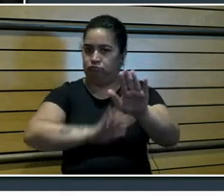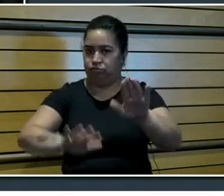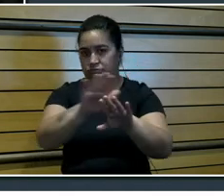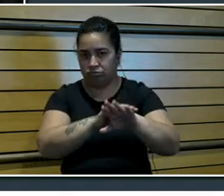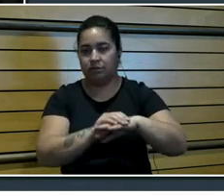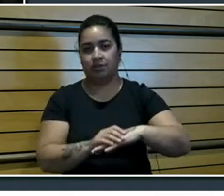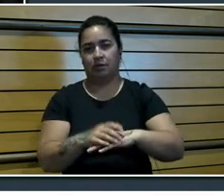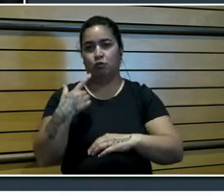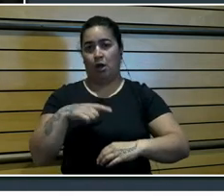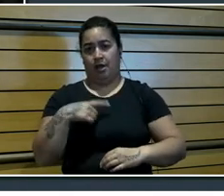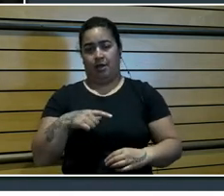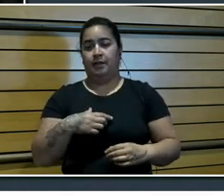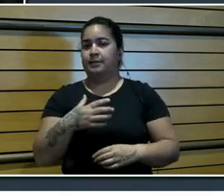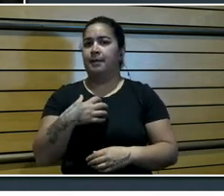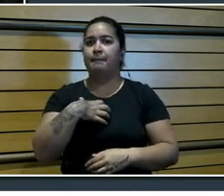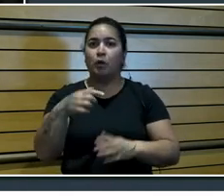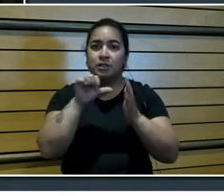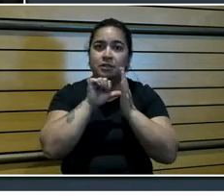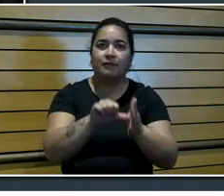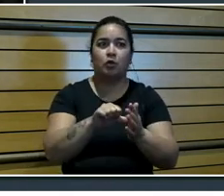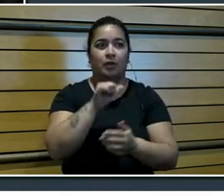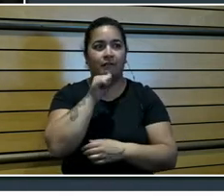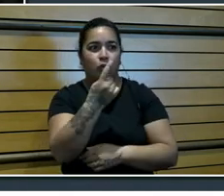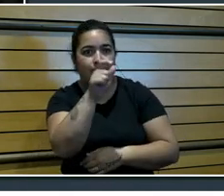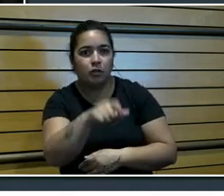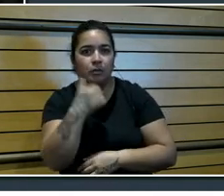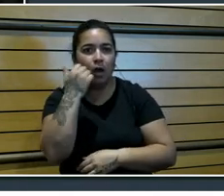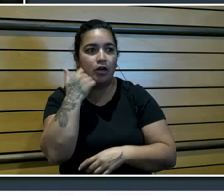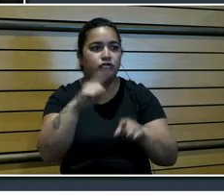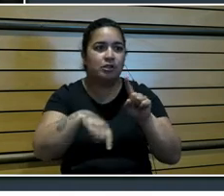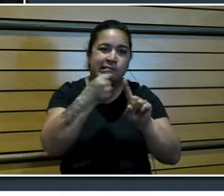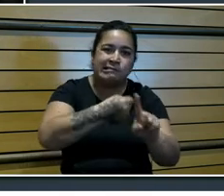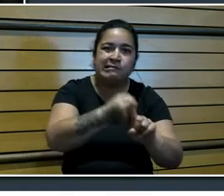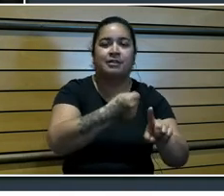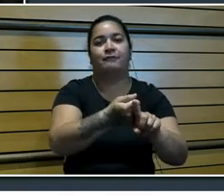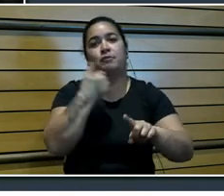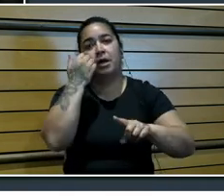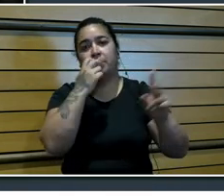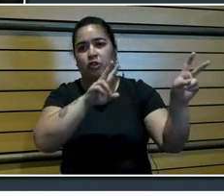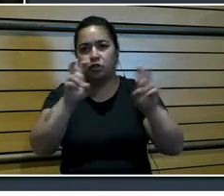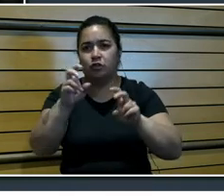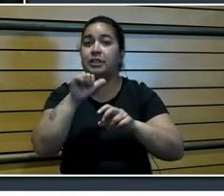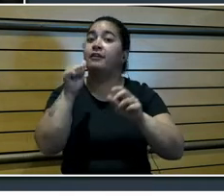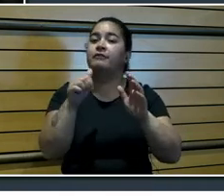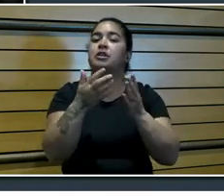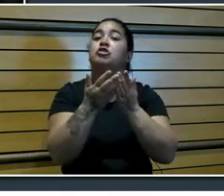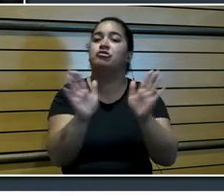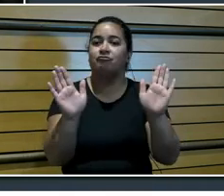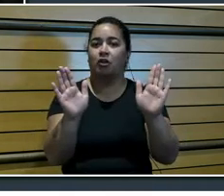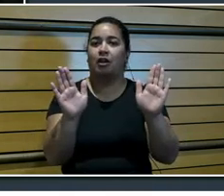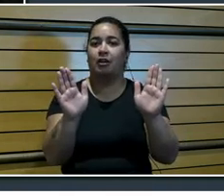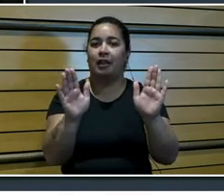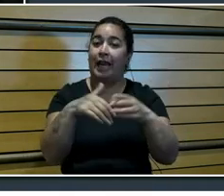difficult for Māori advocating solely for Māori issues to be elected by a general ward. This indicates